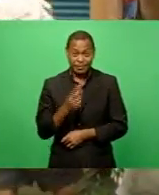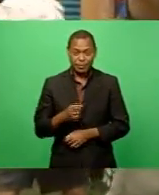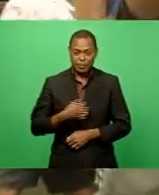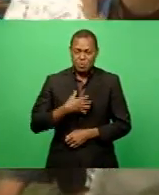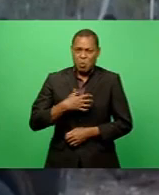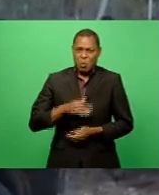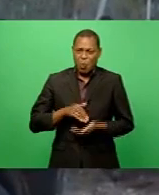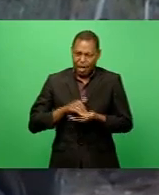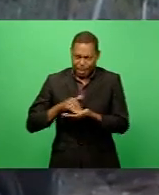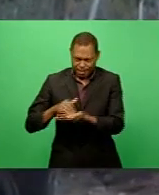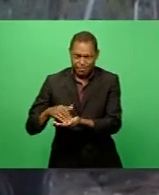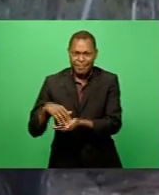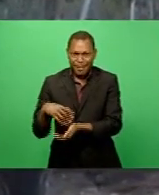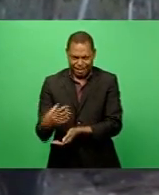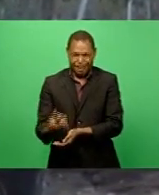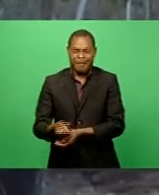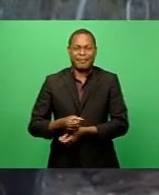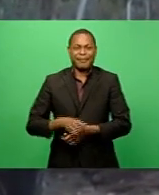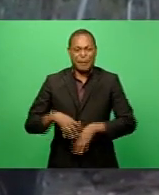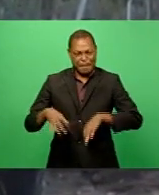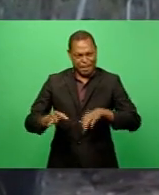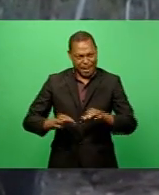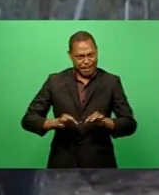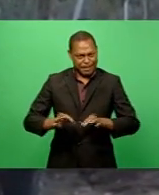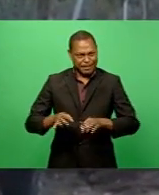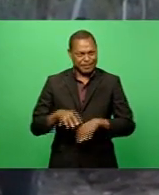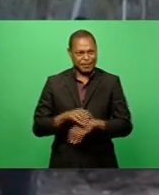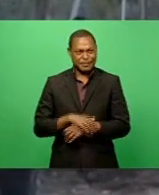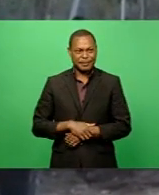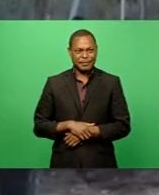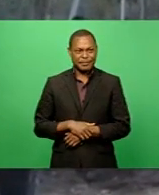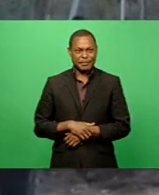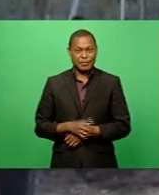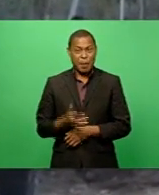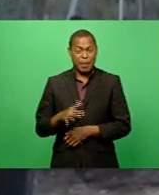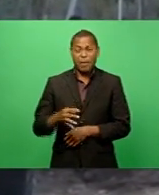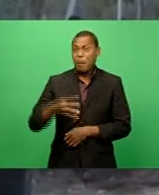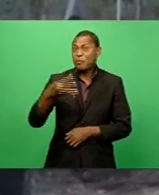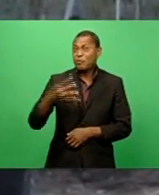due time. I think we're going to provide another 14 days